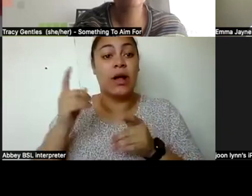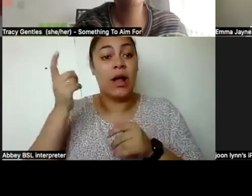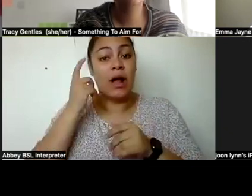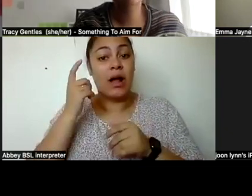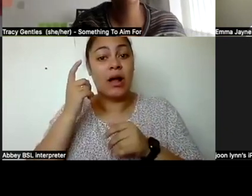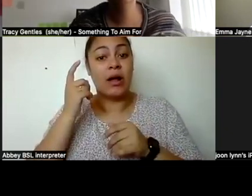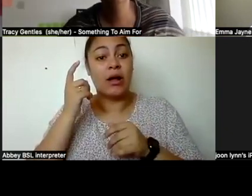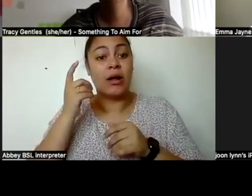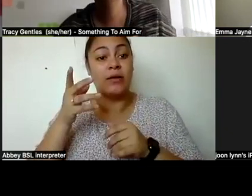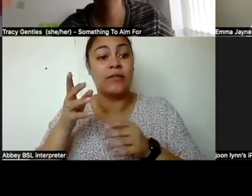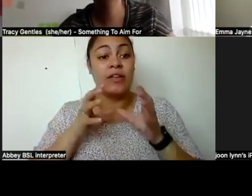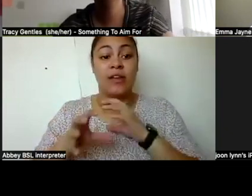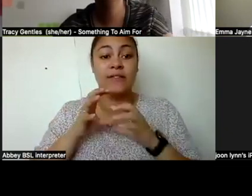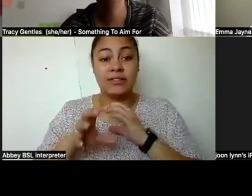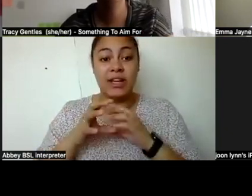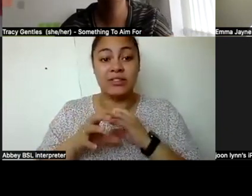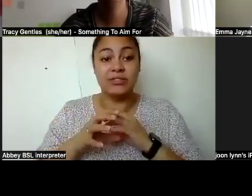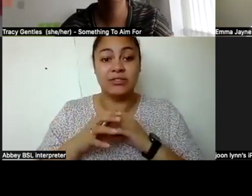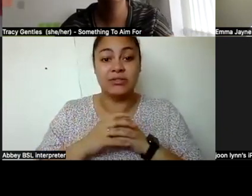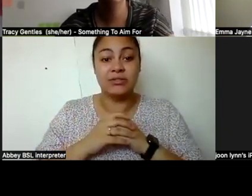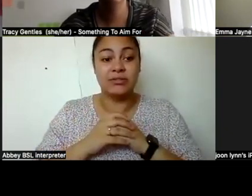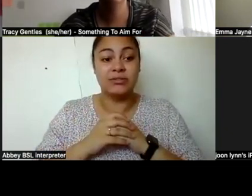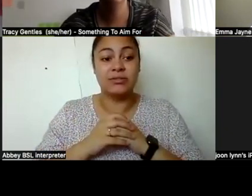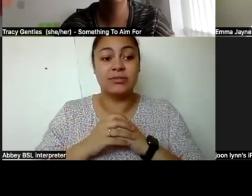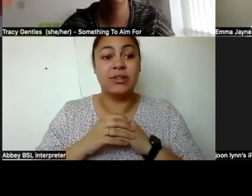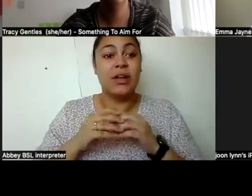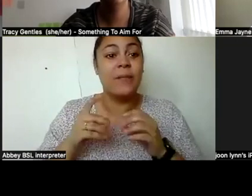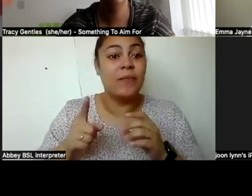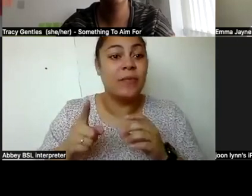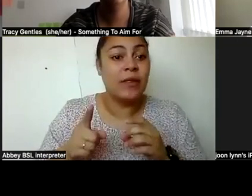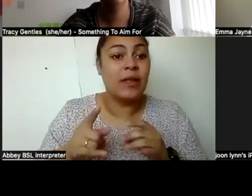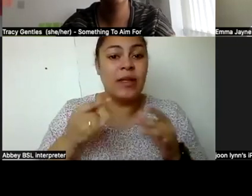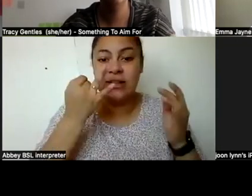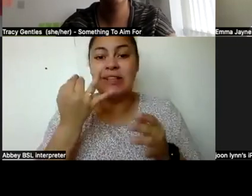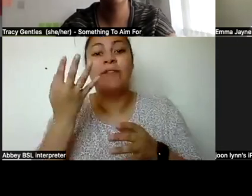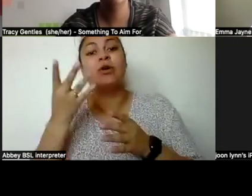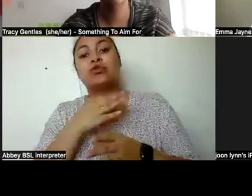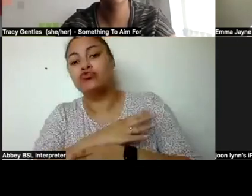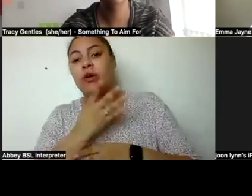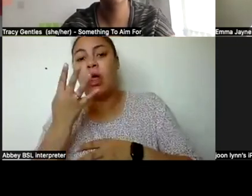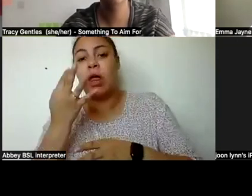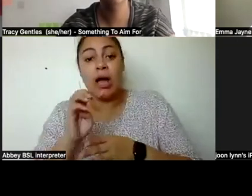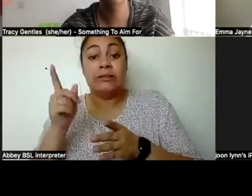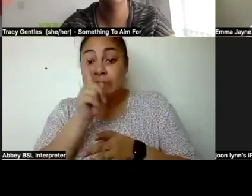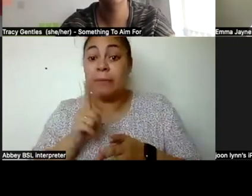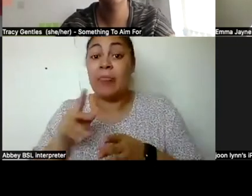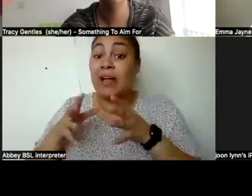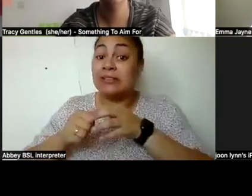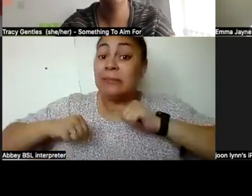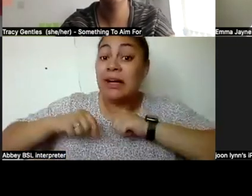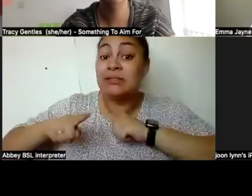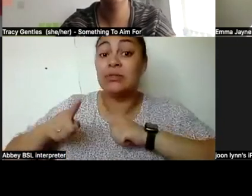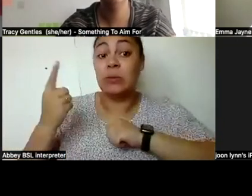these conversations are happening already. There's 790 people in that space, and